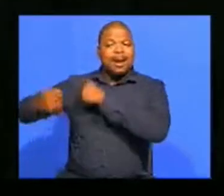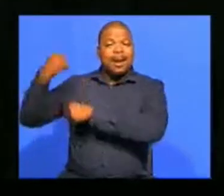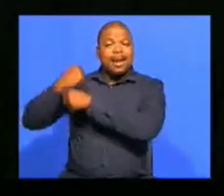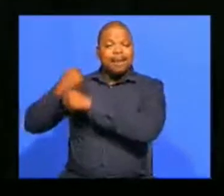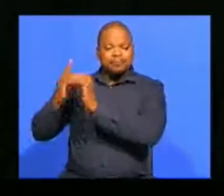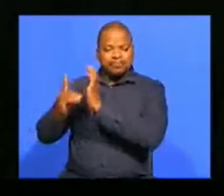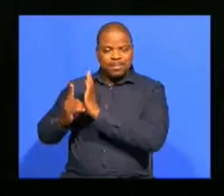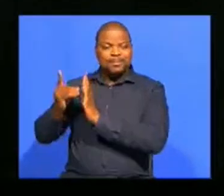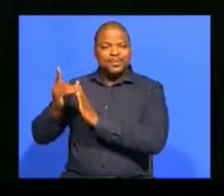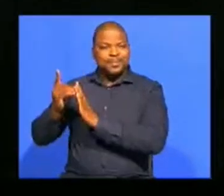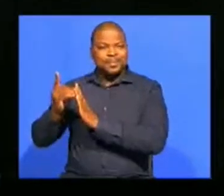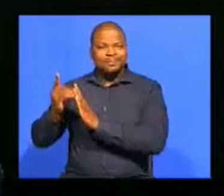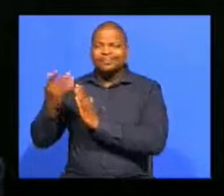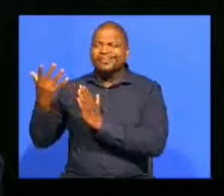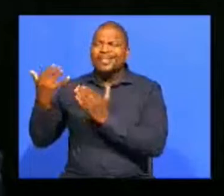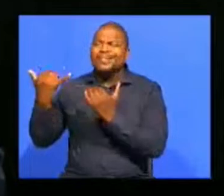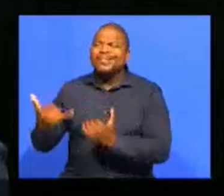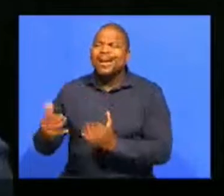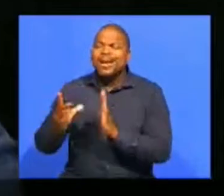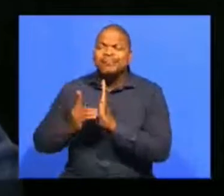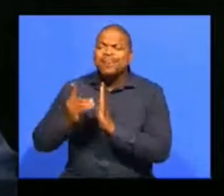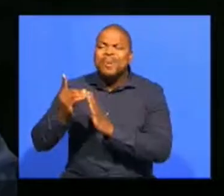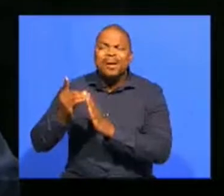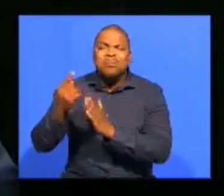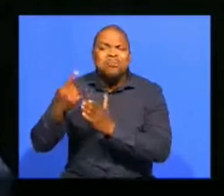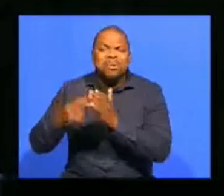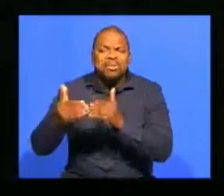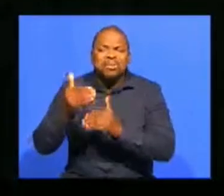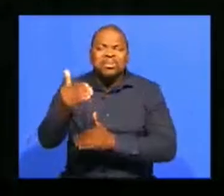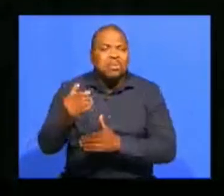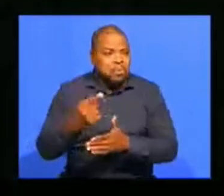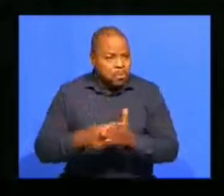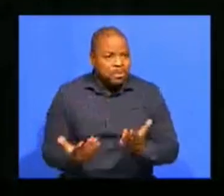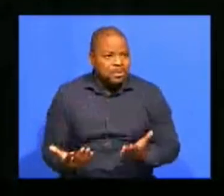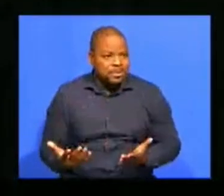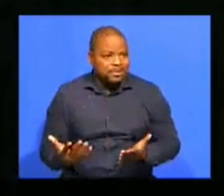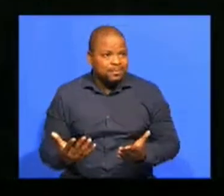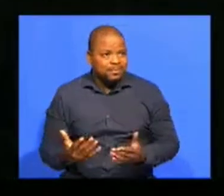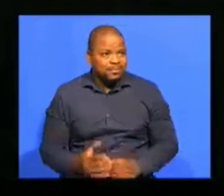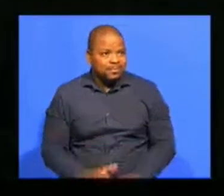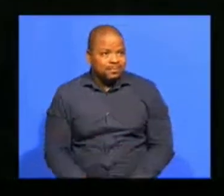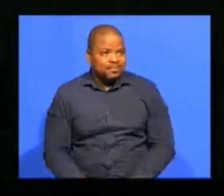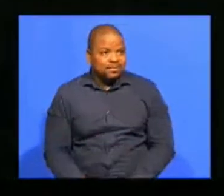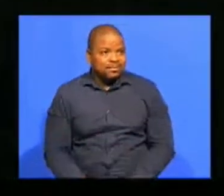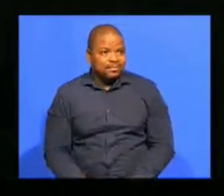development. And what developments have there been? Well,